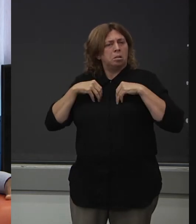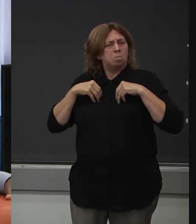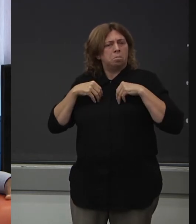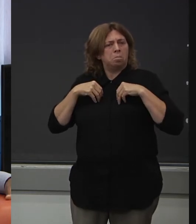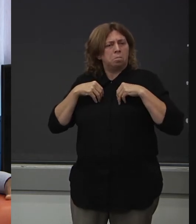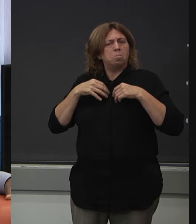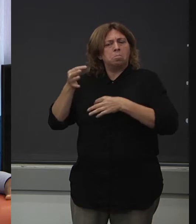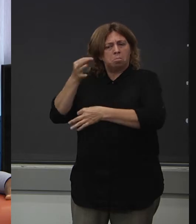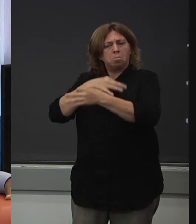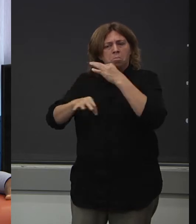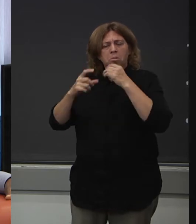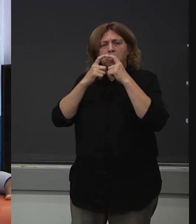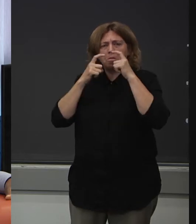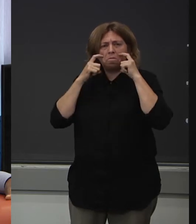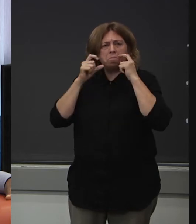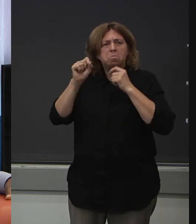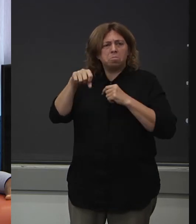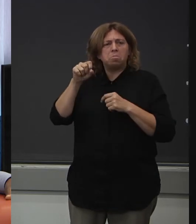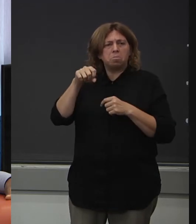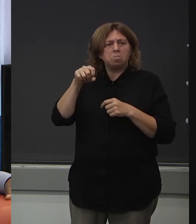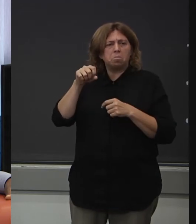they go past